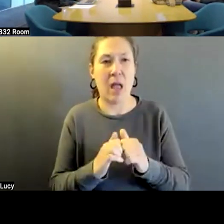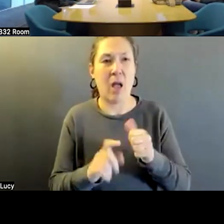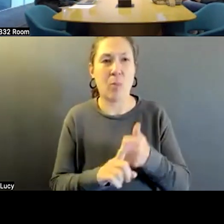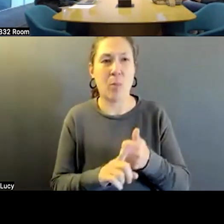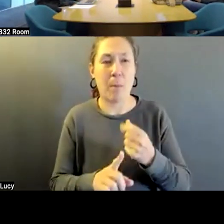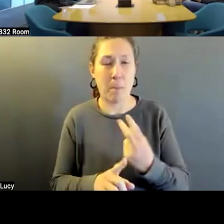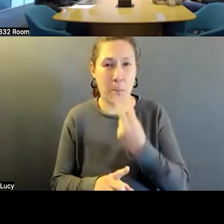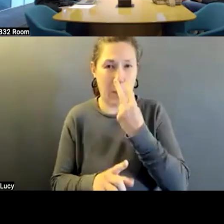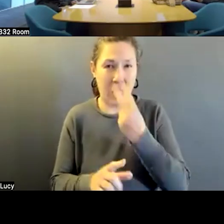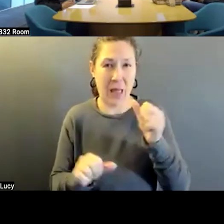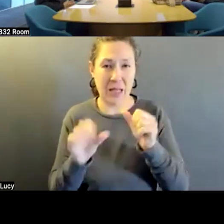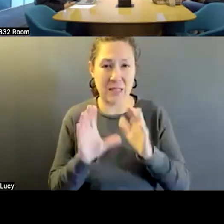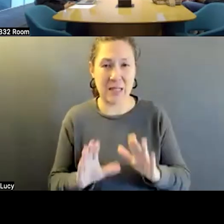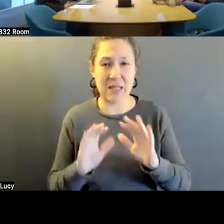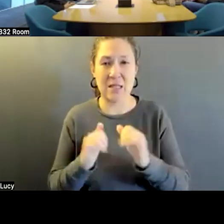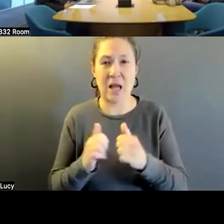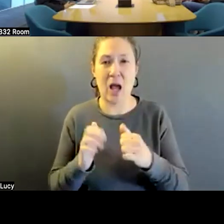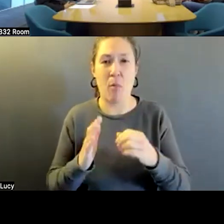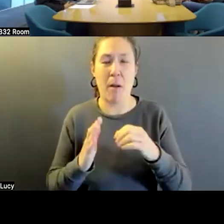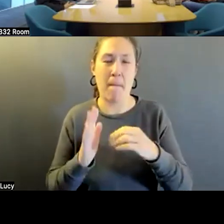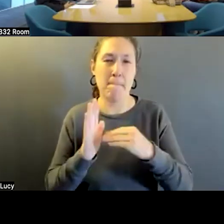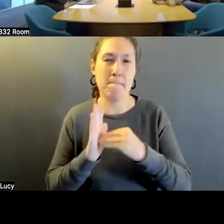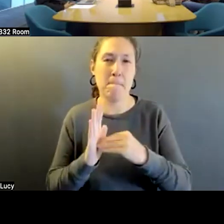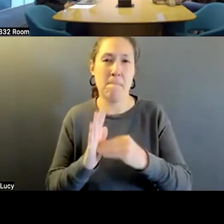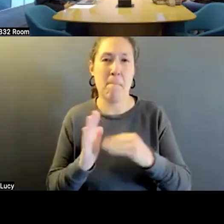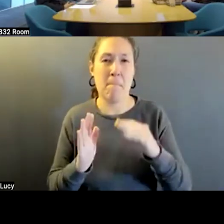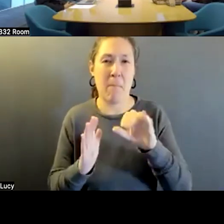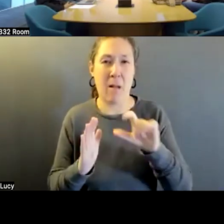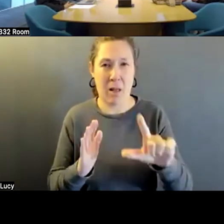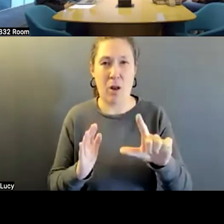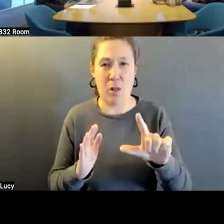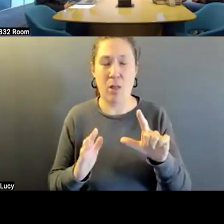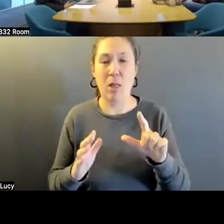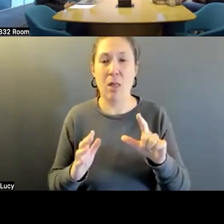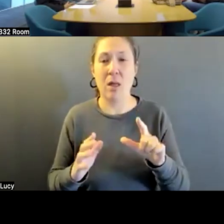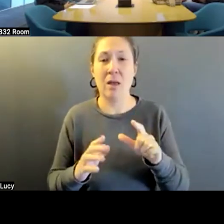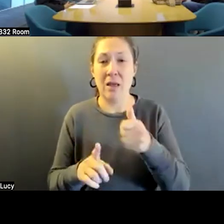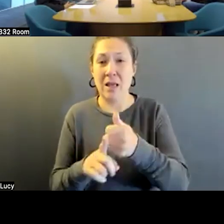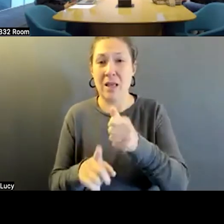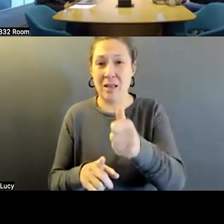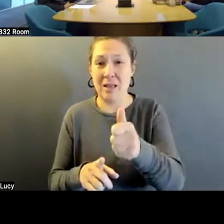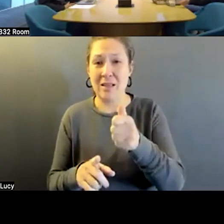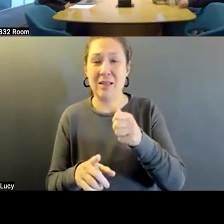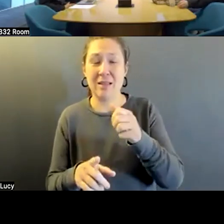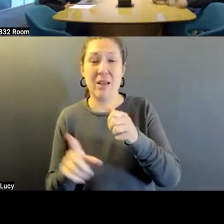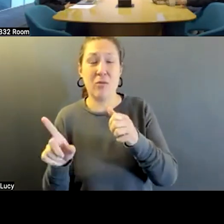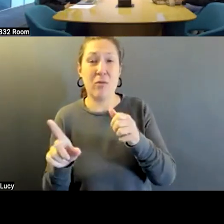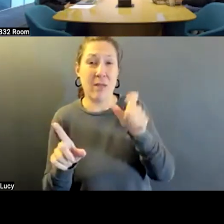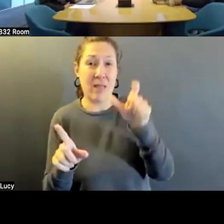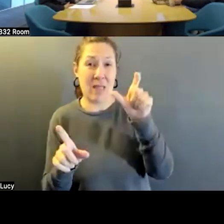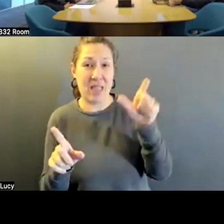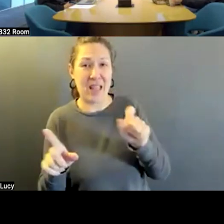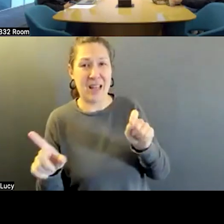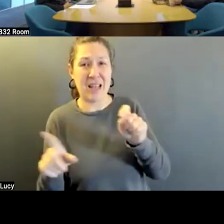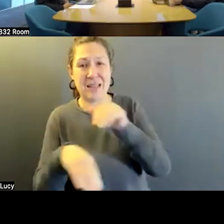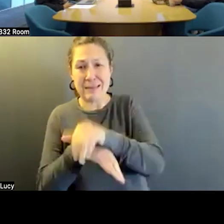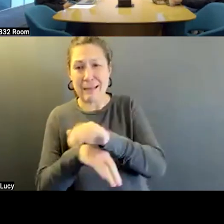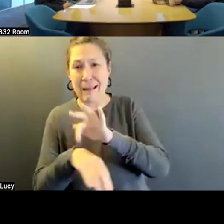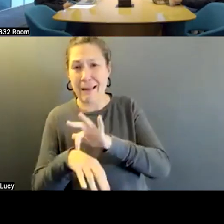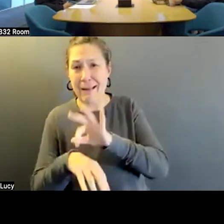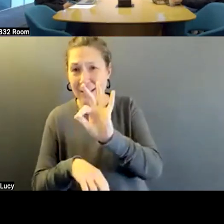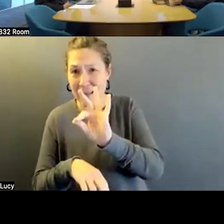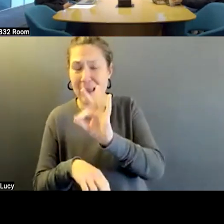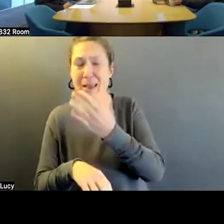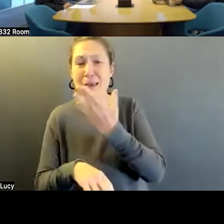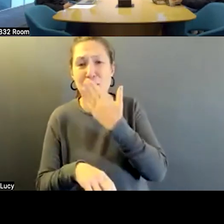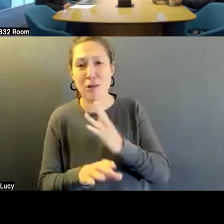World. He is joining from Italy, like I've mentioned earlier. It is 9 p.m. over there, so we appreciate you for joining us at